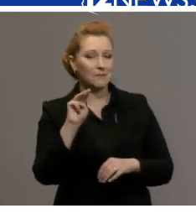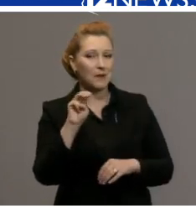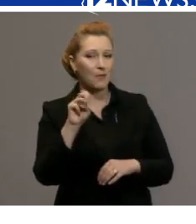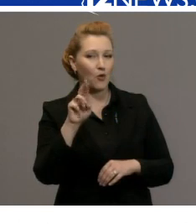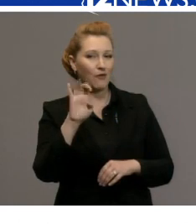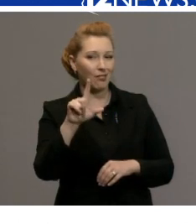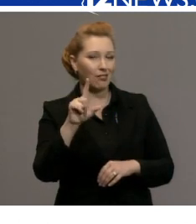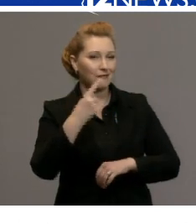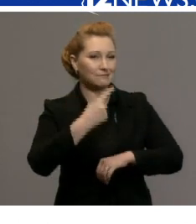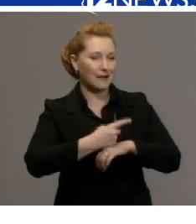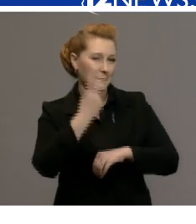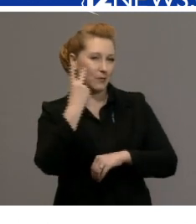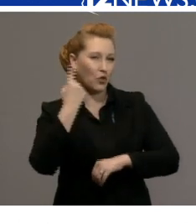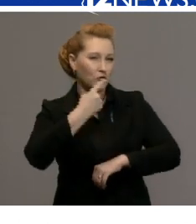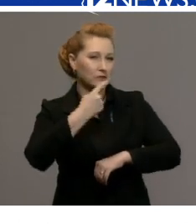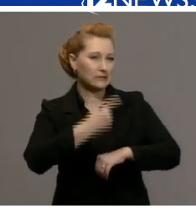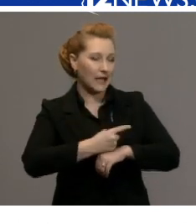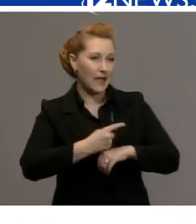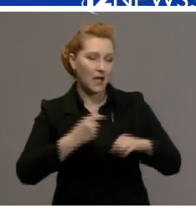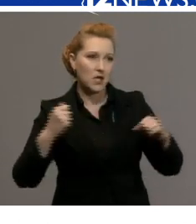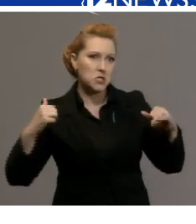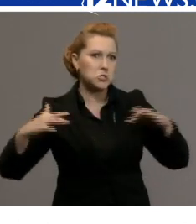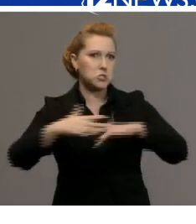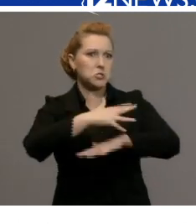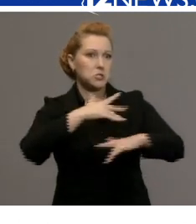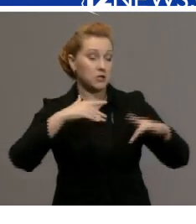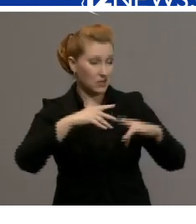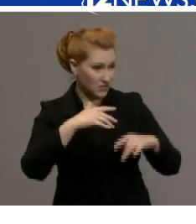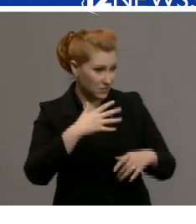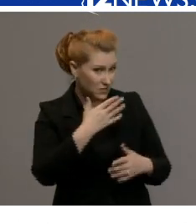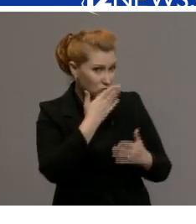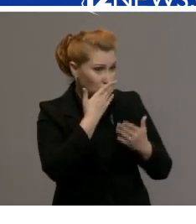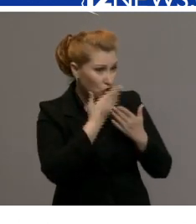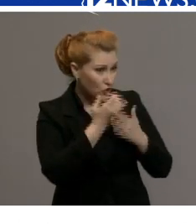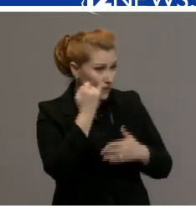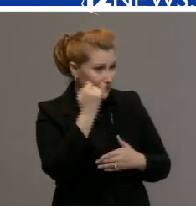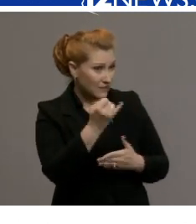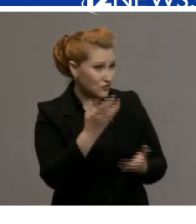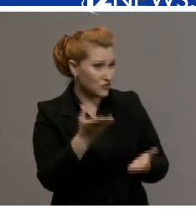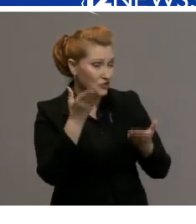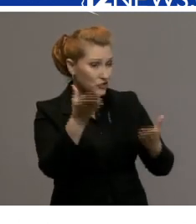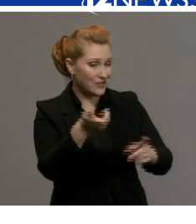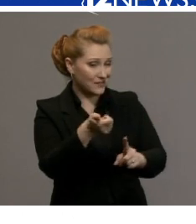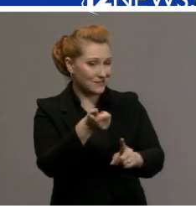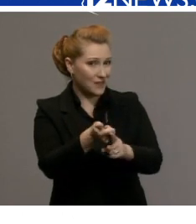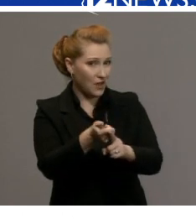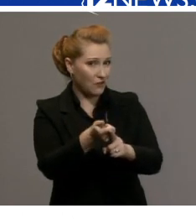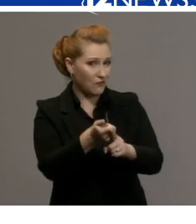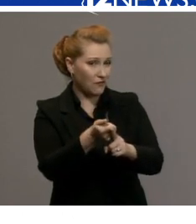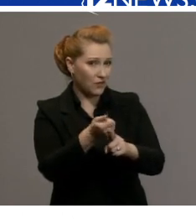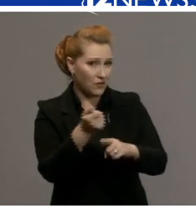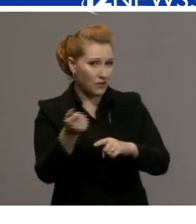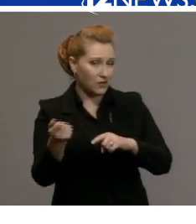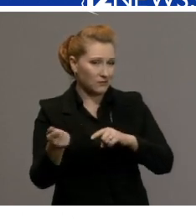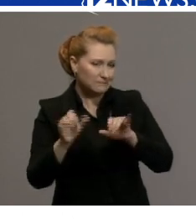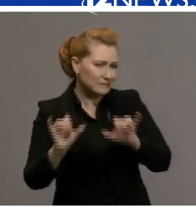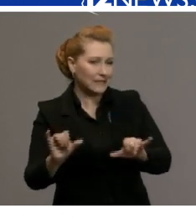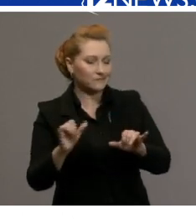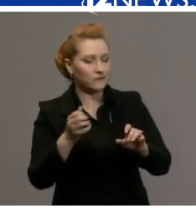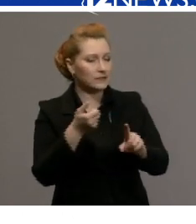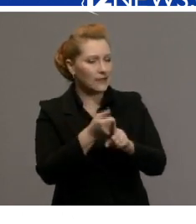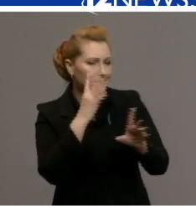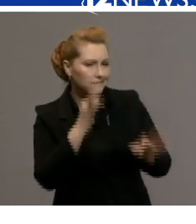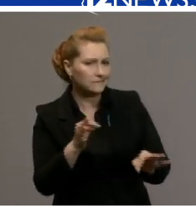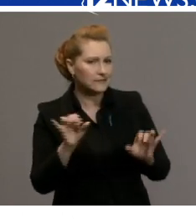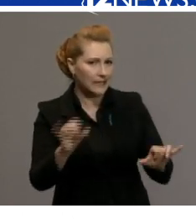to suggest a self-quarantine if you were exposed to big crowds of people? So we would recommend to